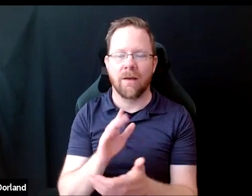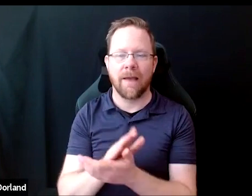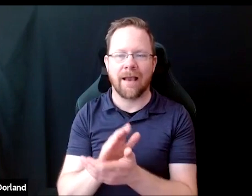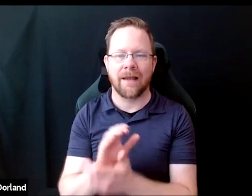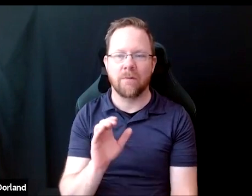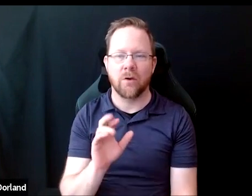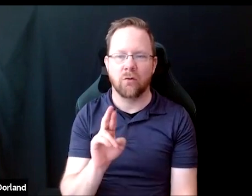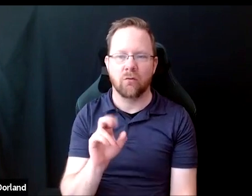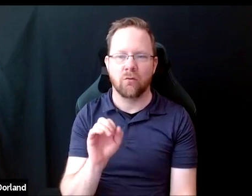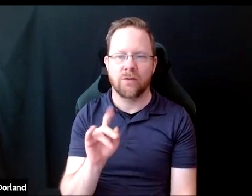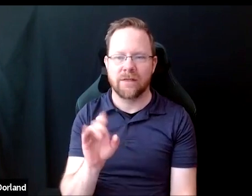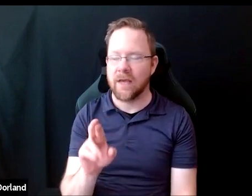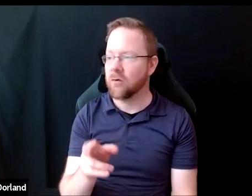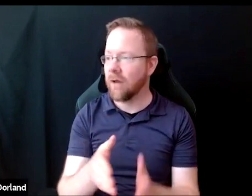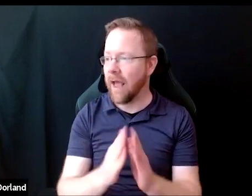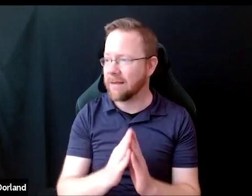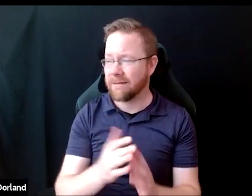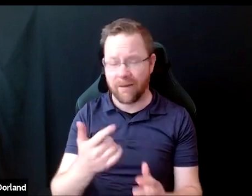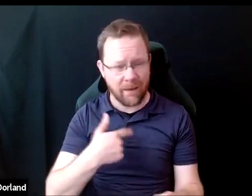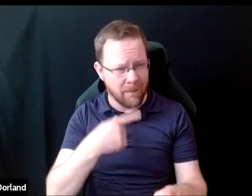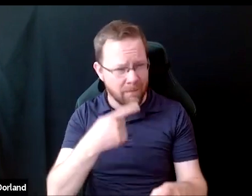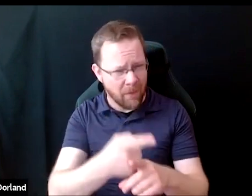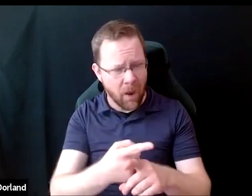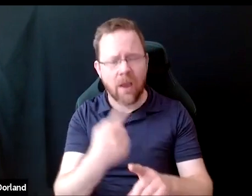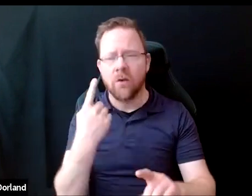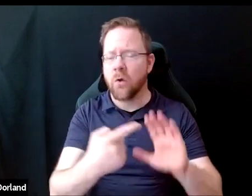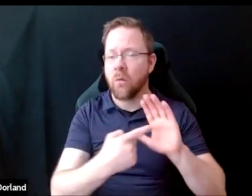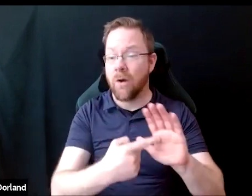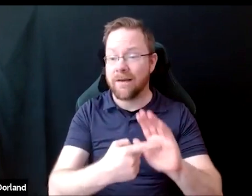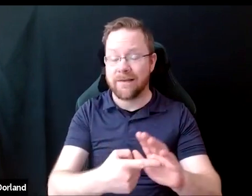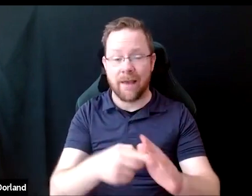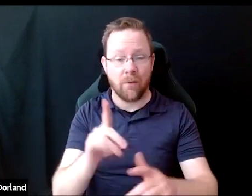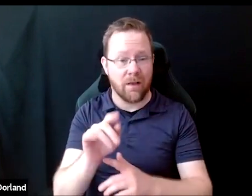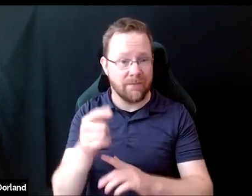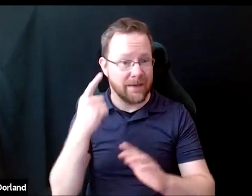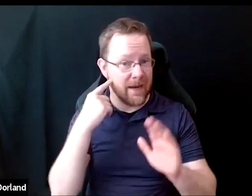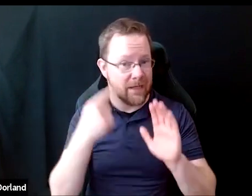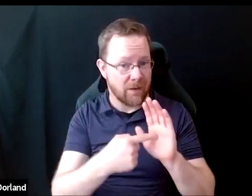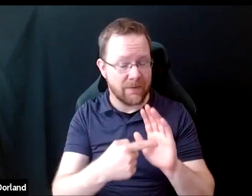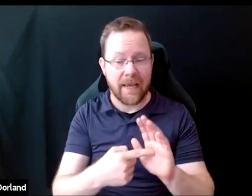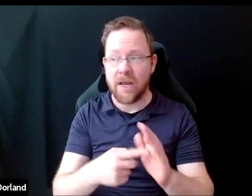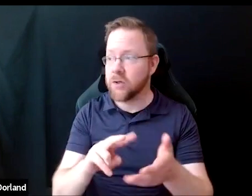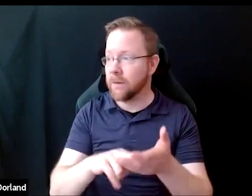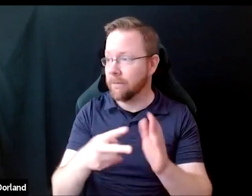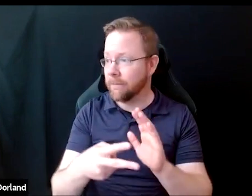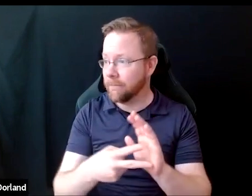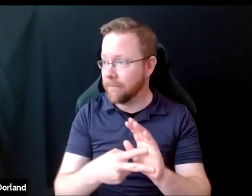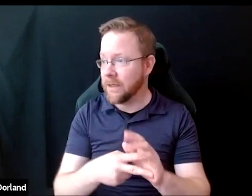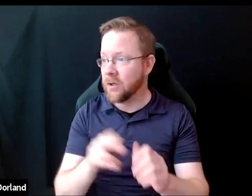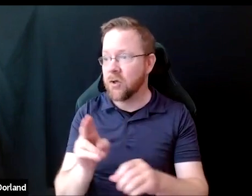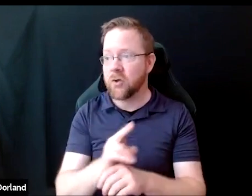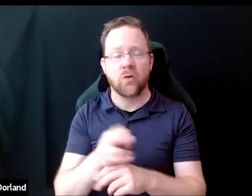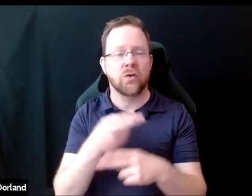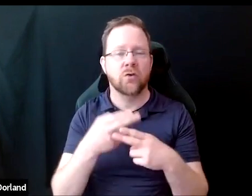Crusader, asking, would it be correct that an example of data sonification is the use to radio